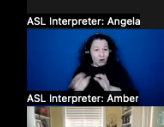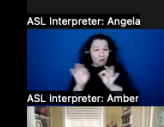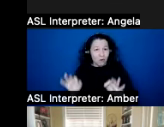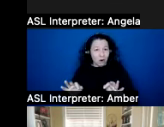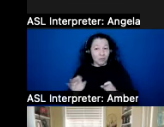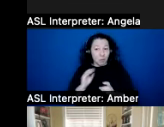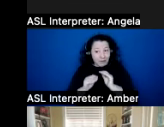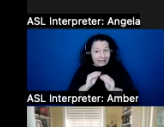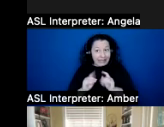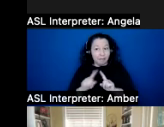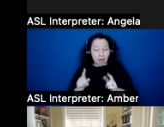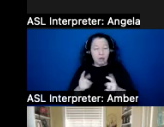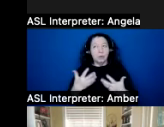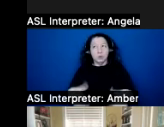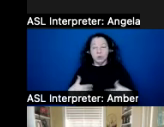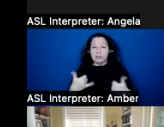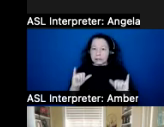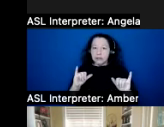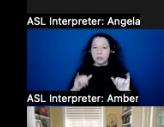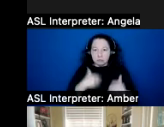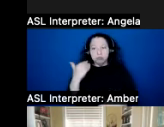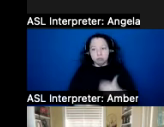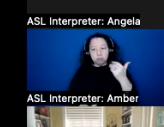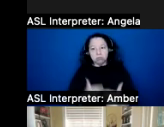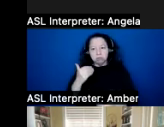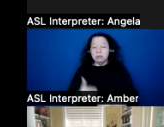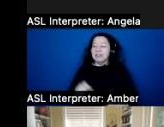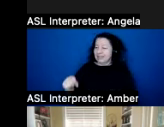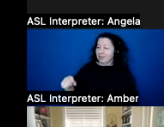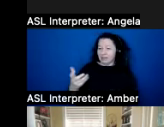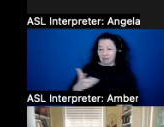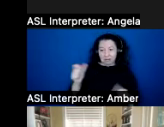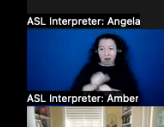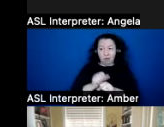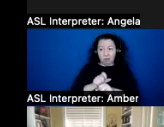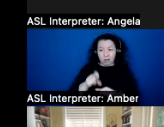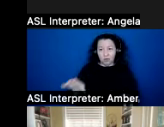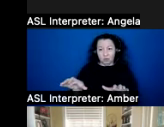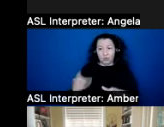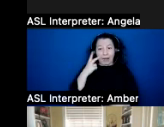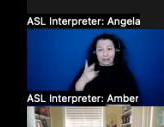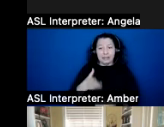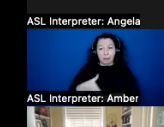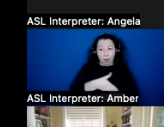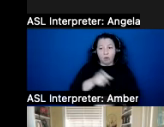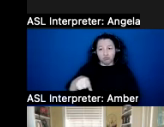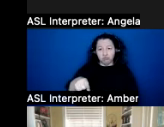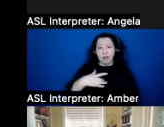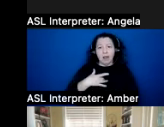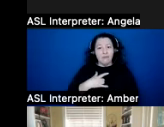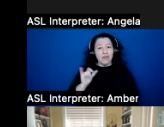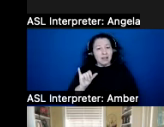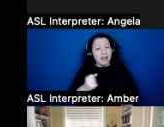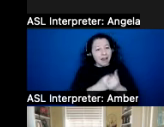Yes, there's a lot of work to be done. And I do see some progress, and I feel like it's led by